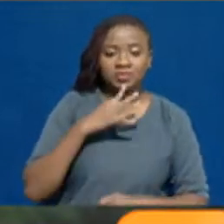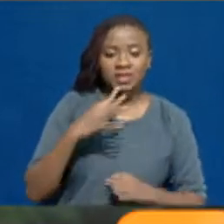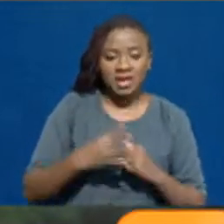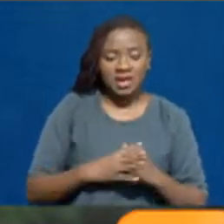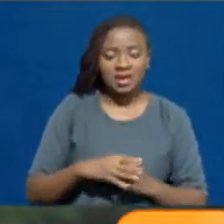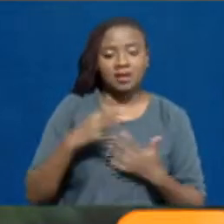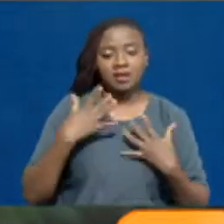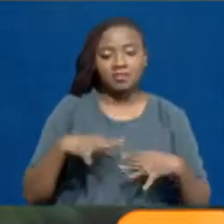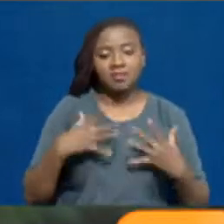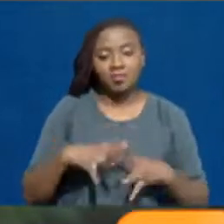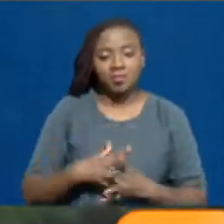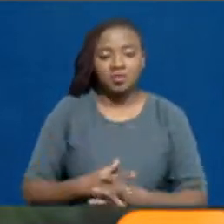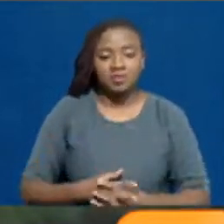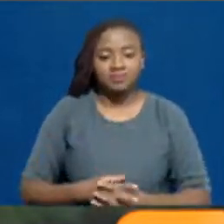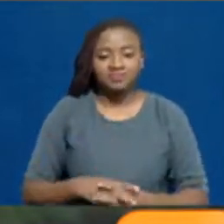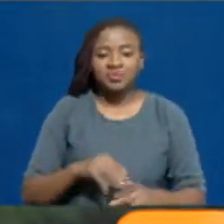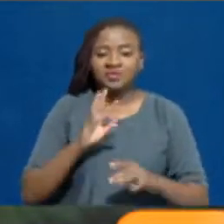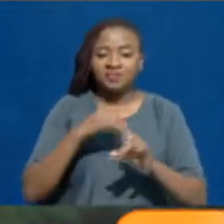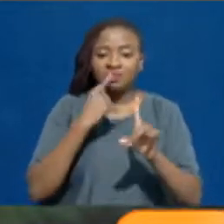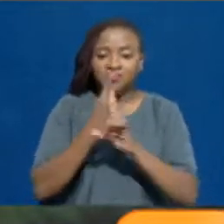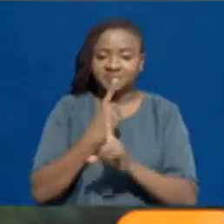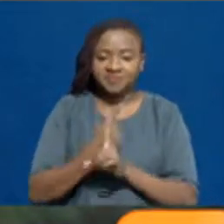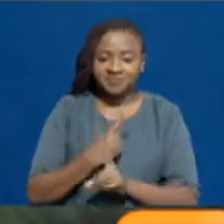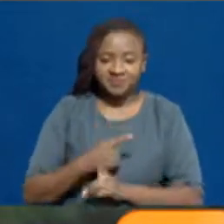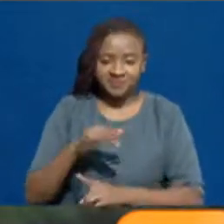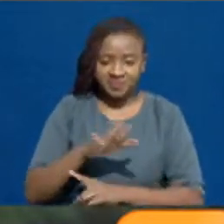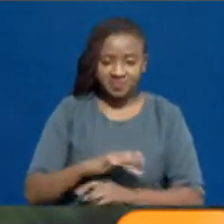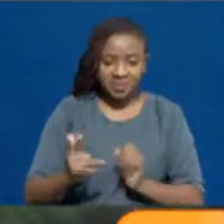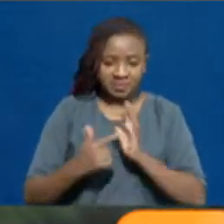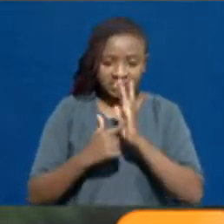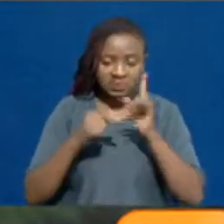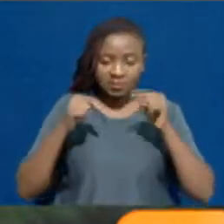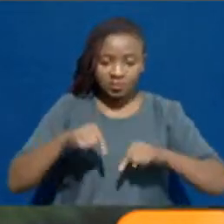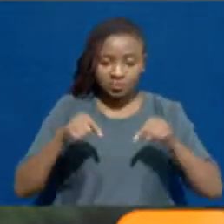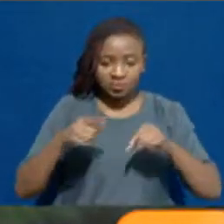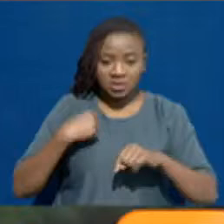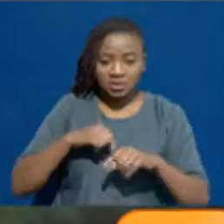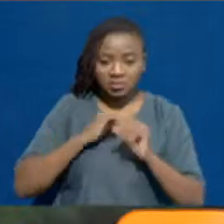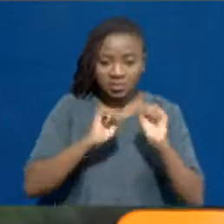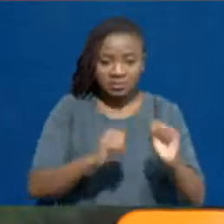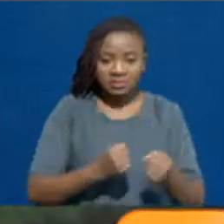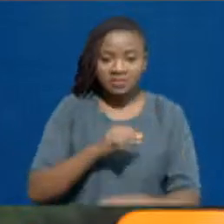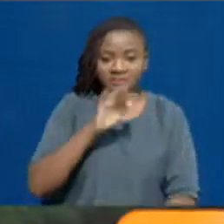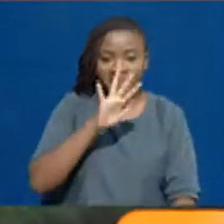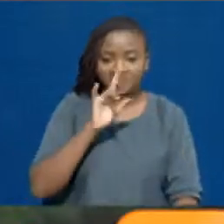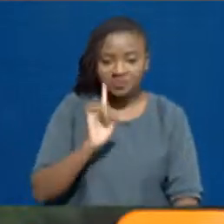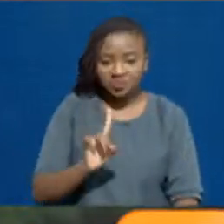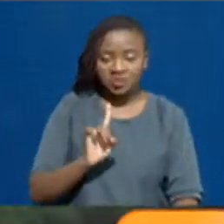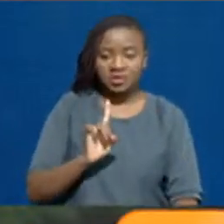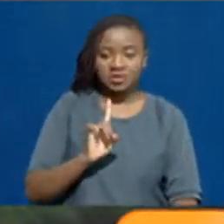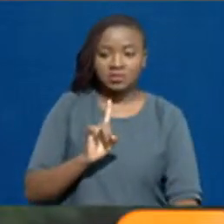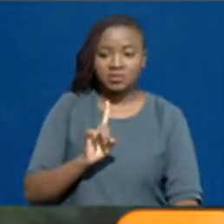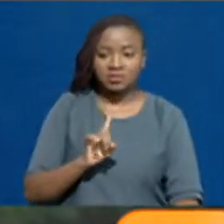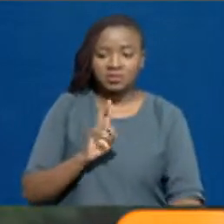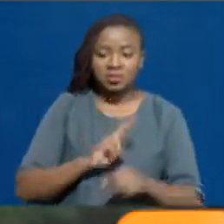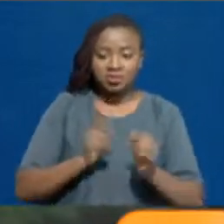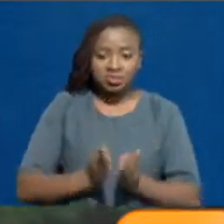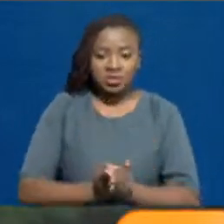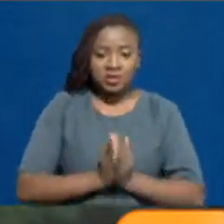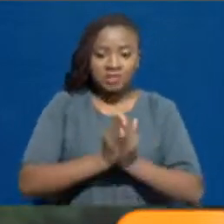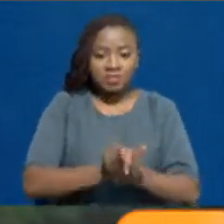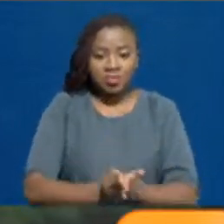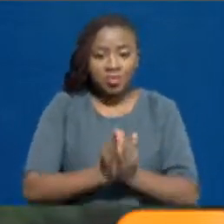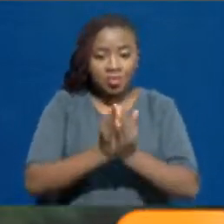1,900 people from various places. Today alone, we've rescued about 51 using light boats, and